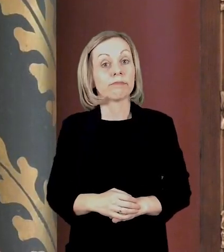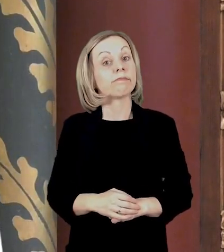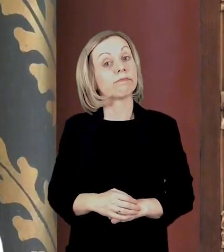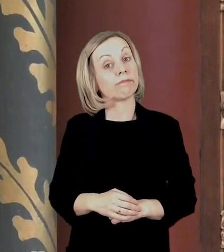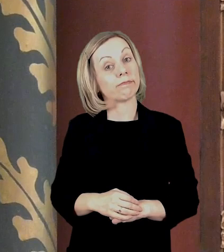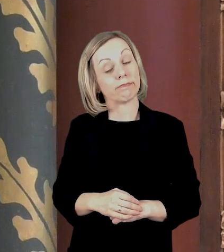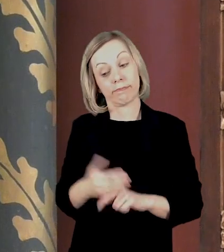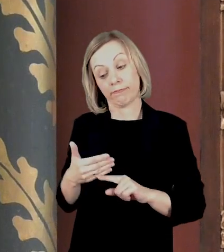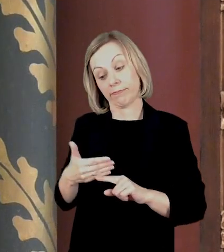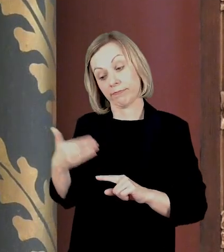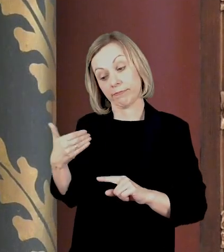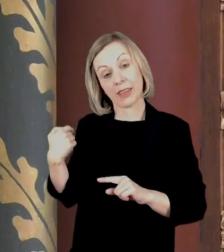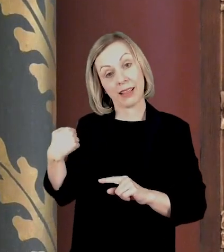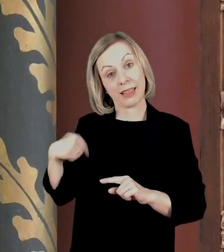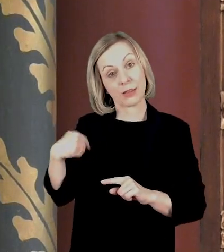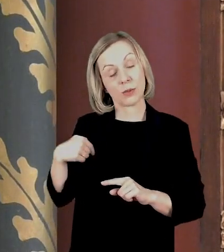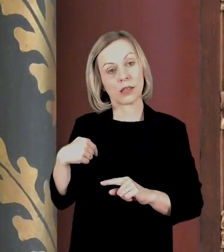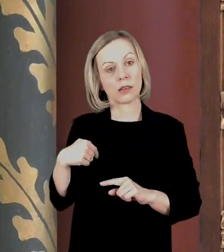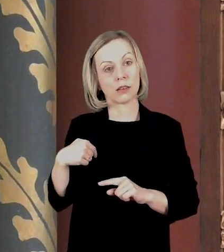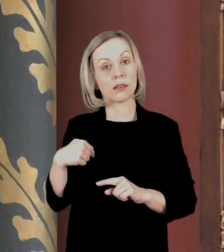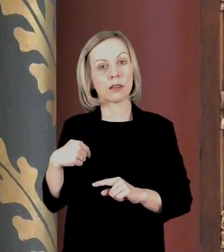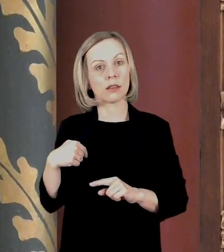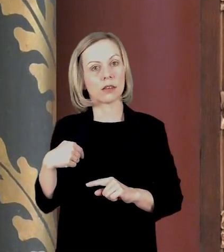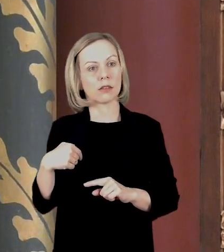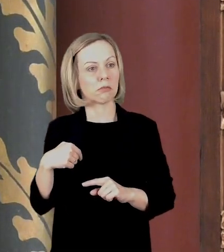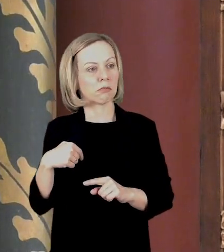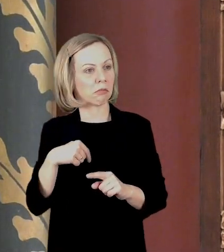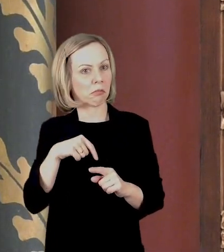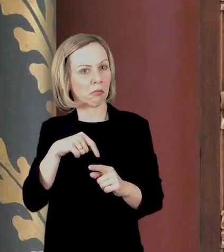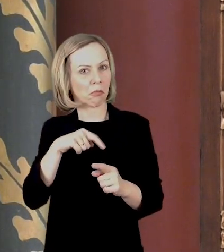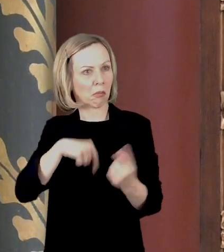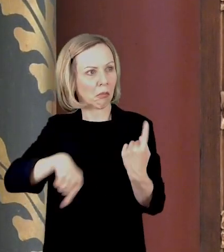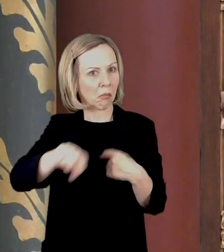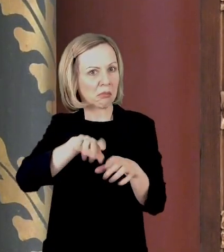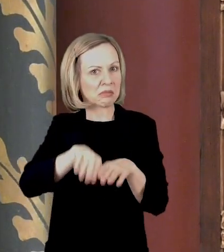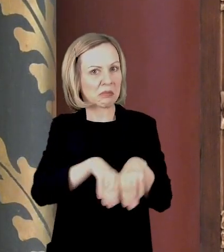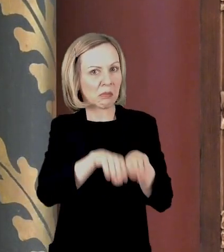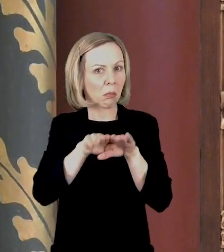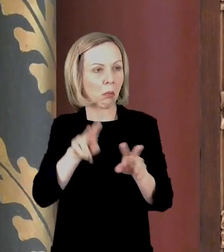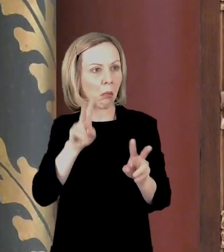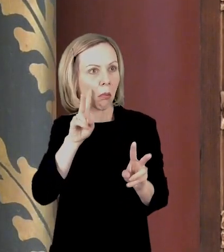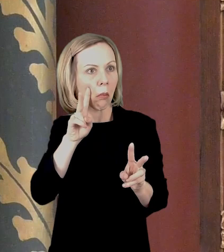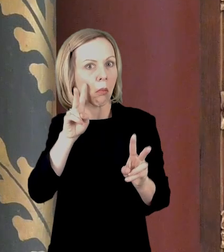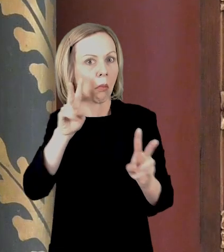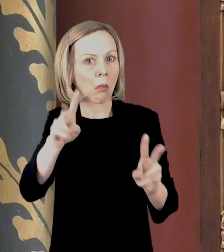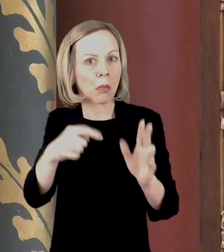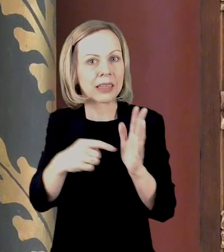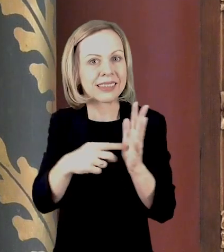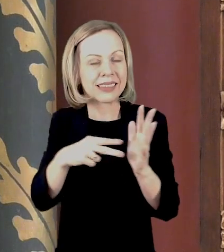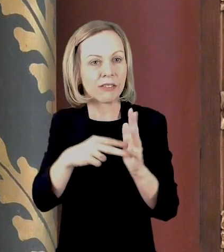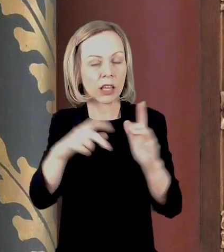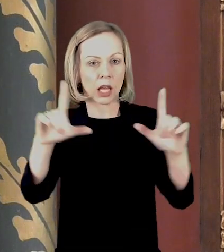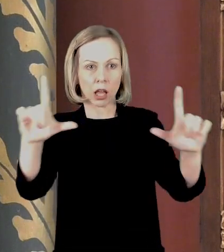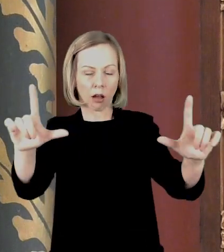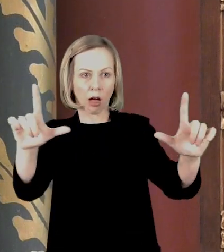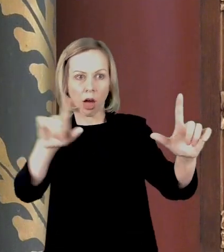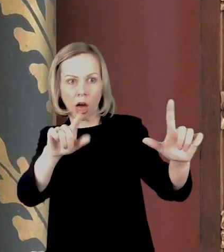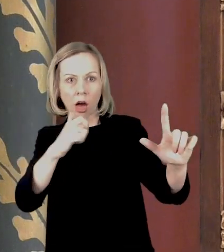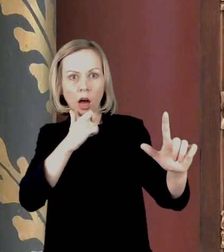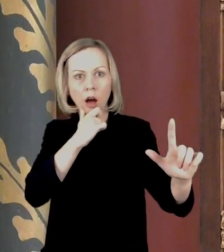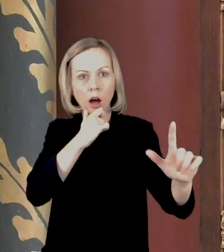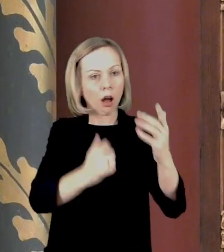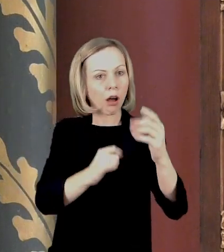Earlier this week, as we as a nation sat glued to our screens, waiting for the next scene in what has been a